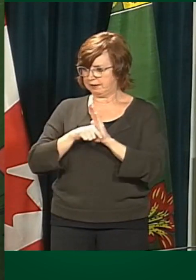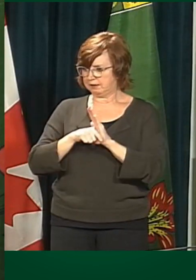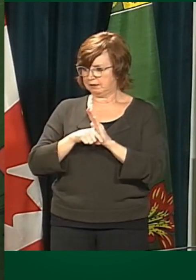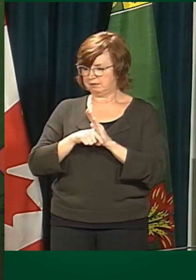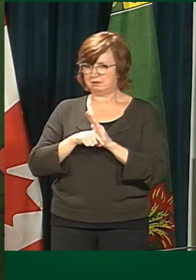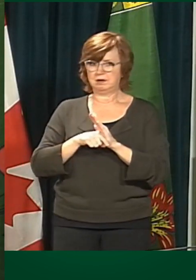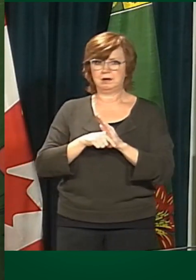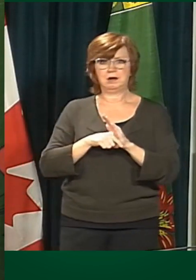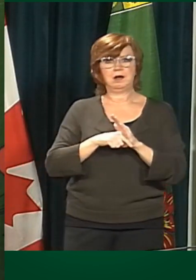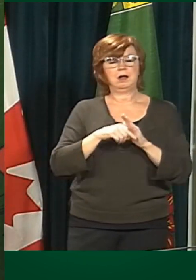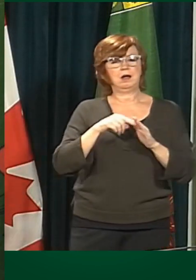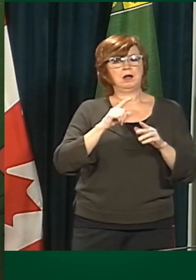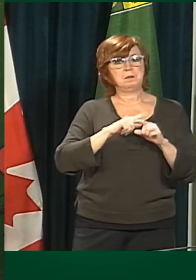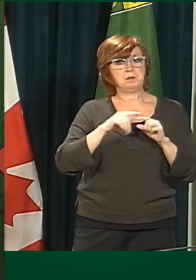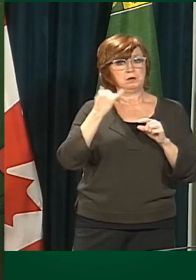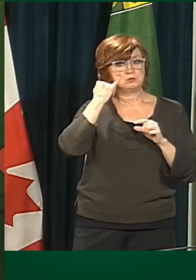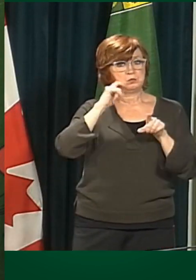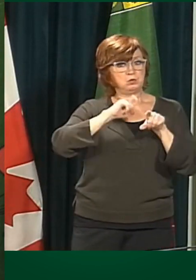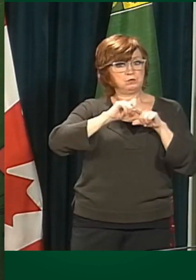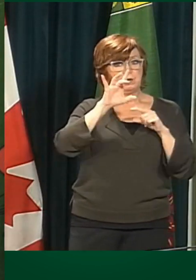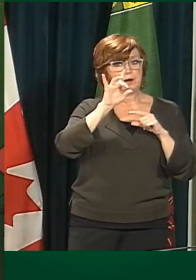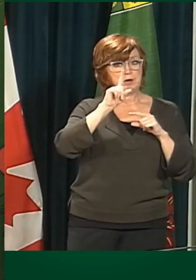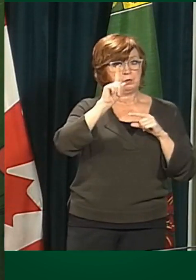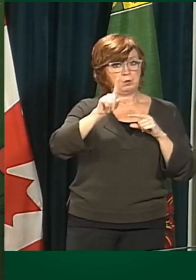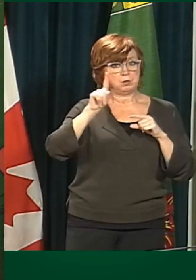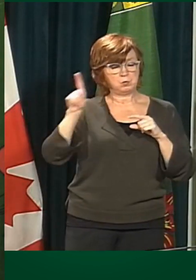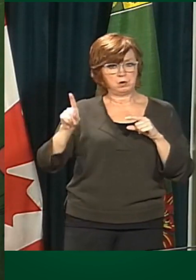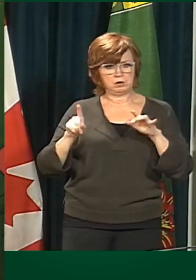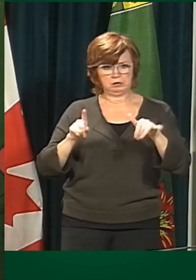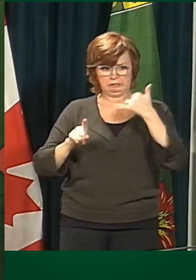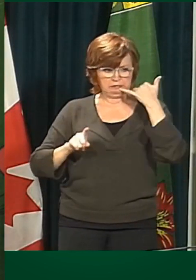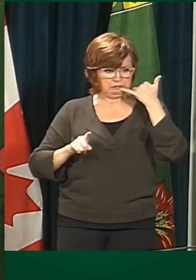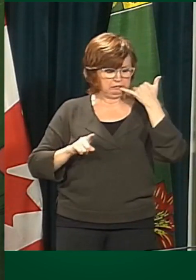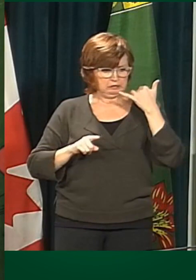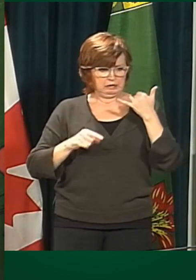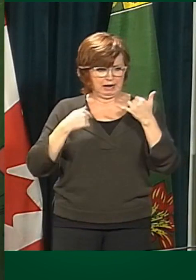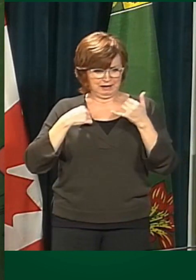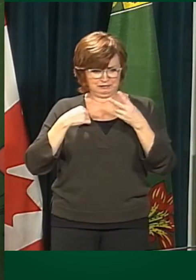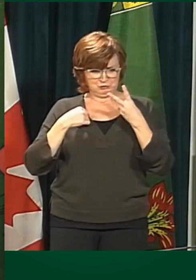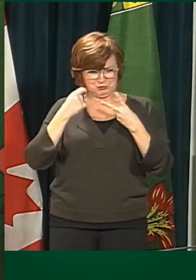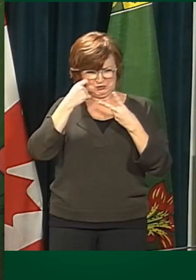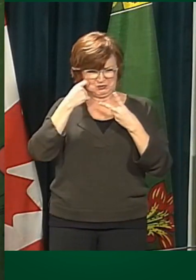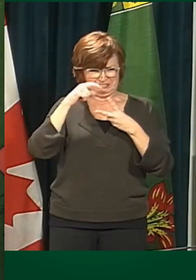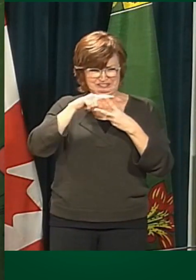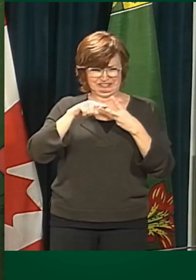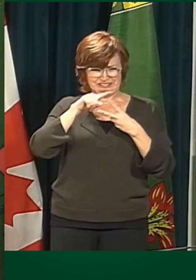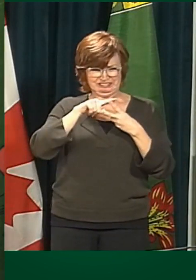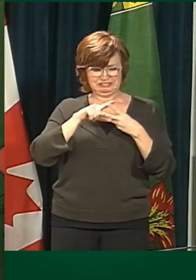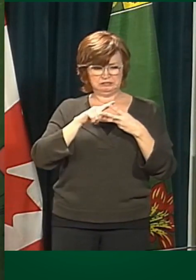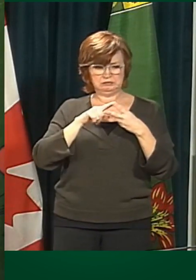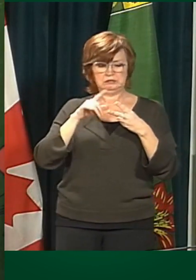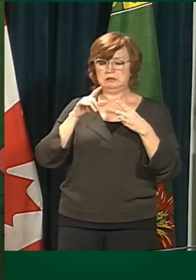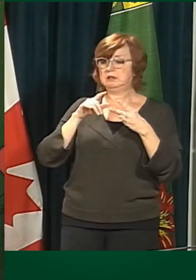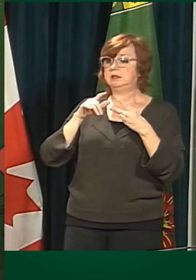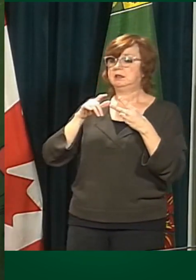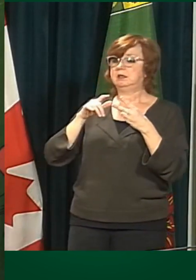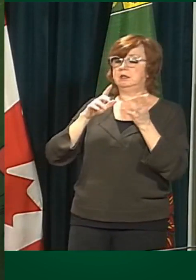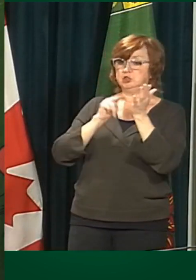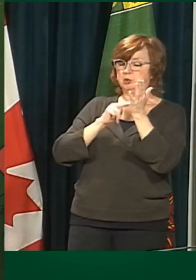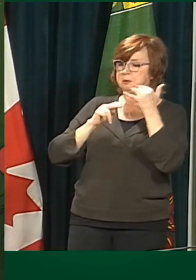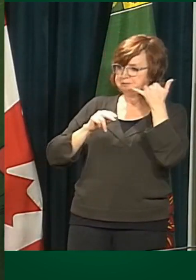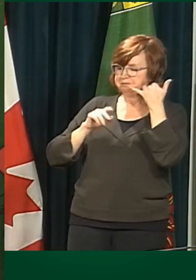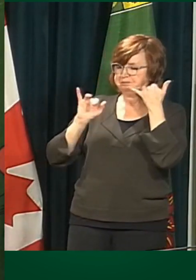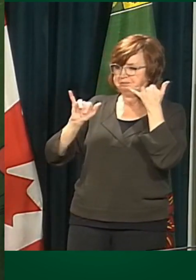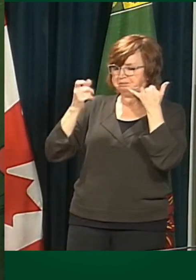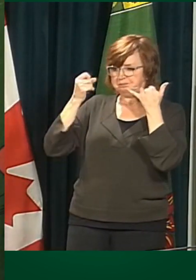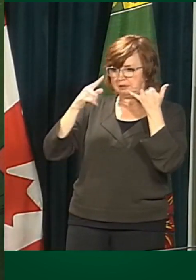48 hours. And once you develop, if nothing happens, you may just remain in isolation. But if you develop a fever, the